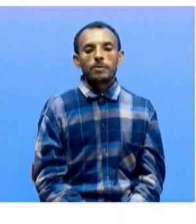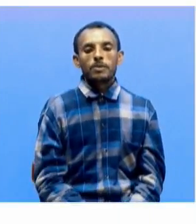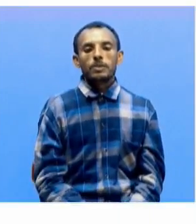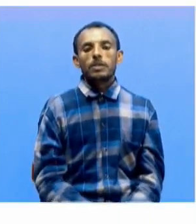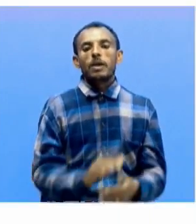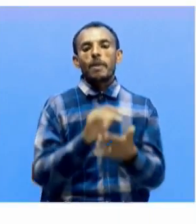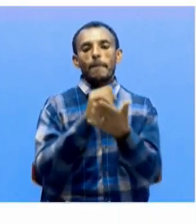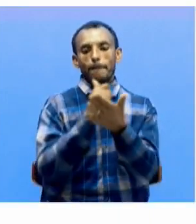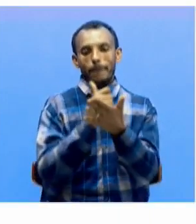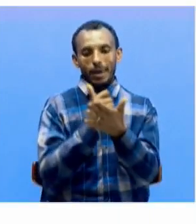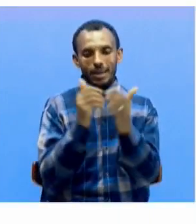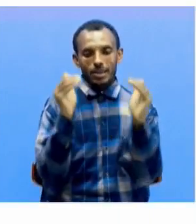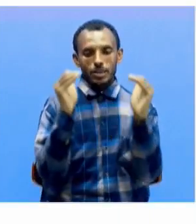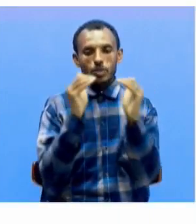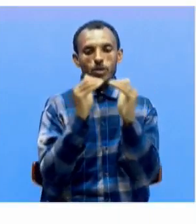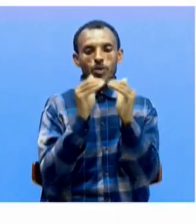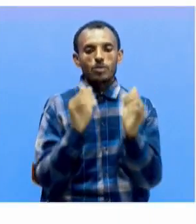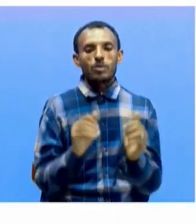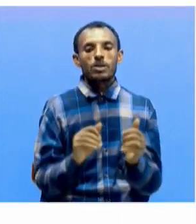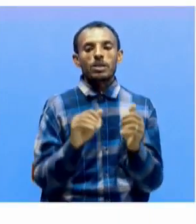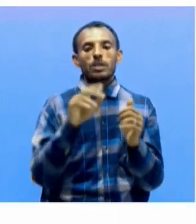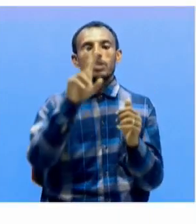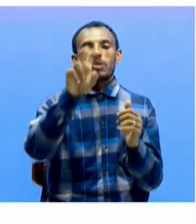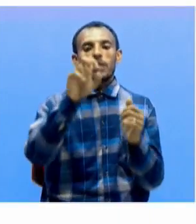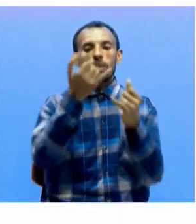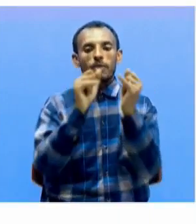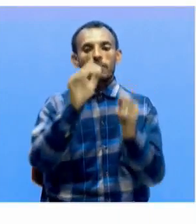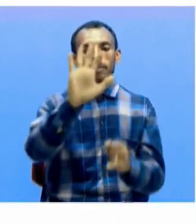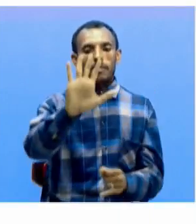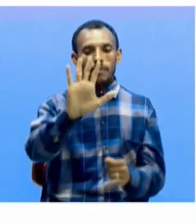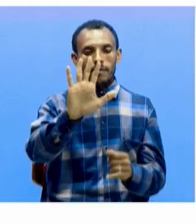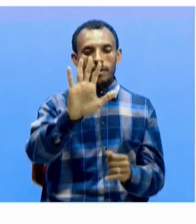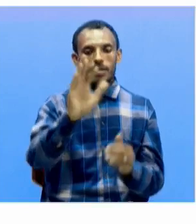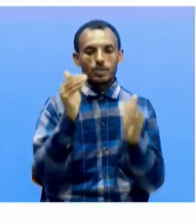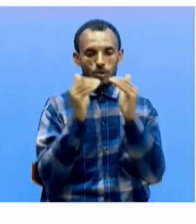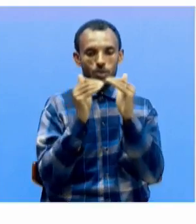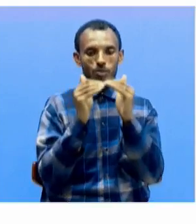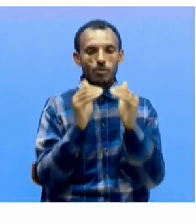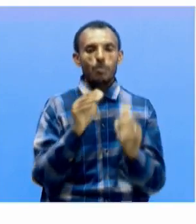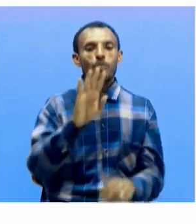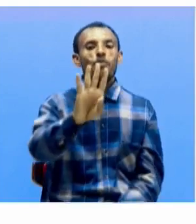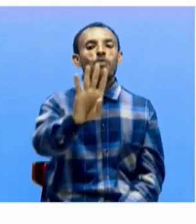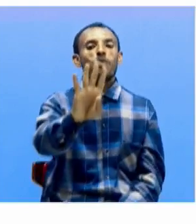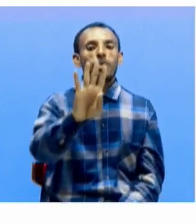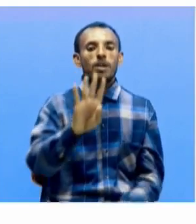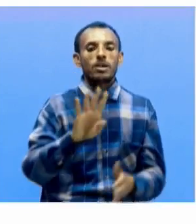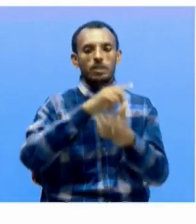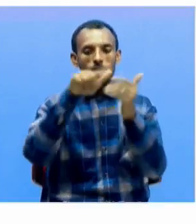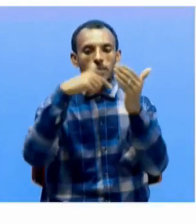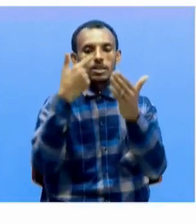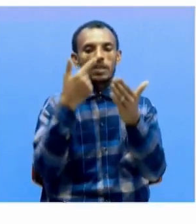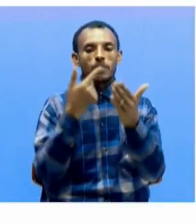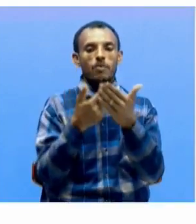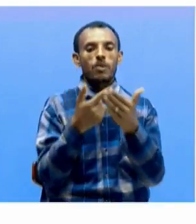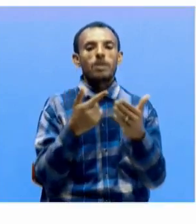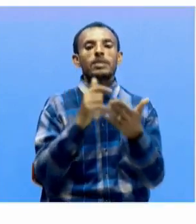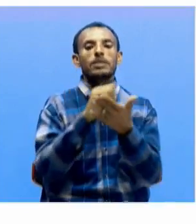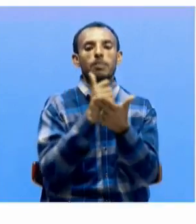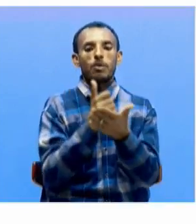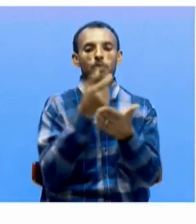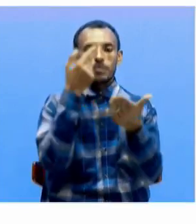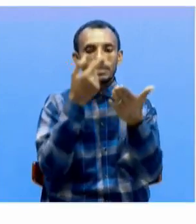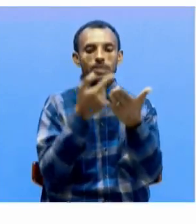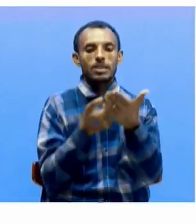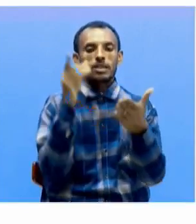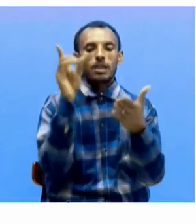Therefore, this will be equal to 20 divided by 5, it is 4. Therefore, the mean of this data